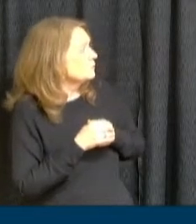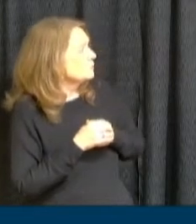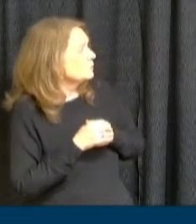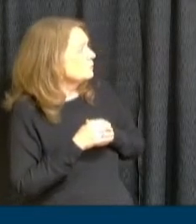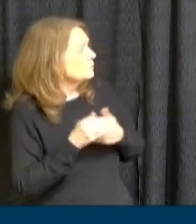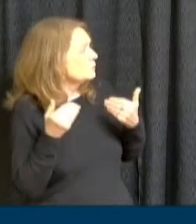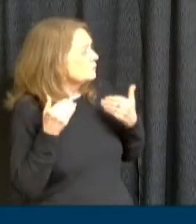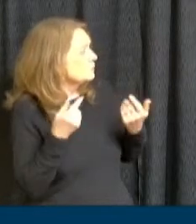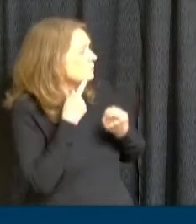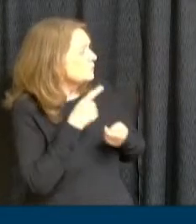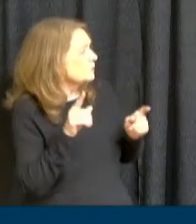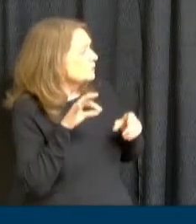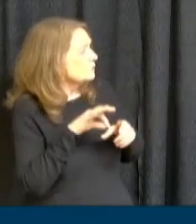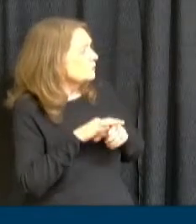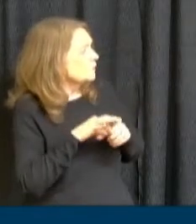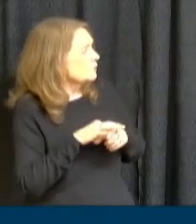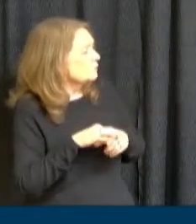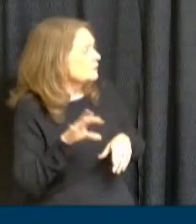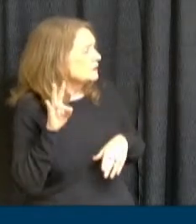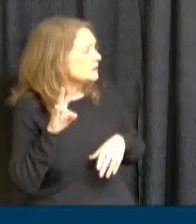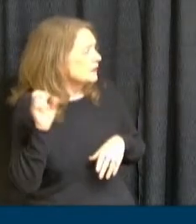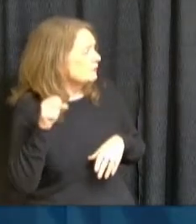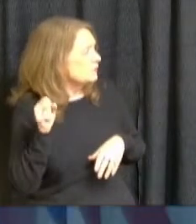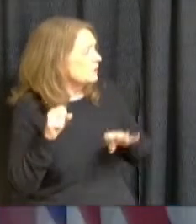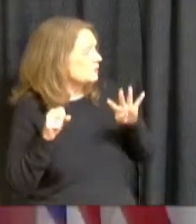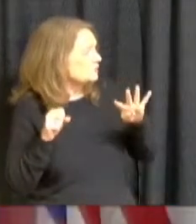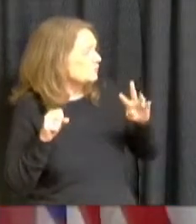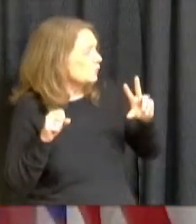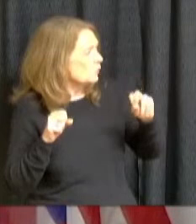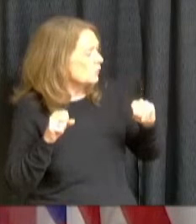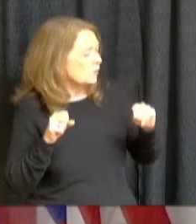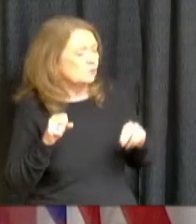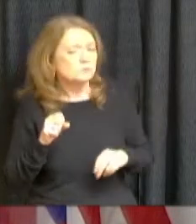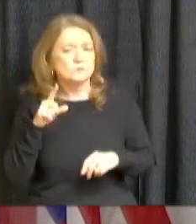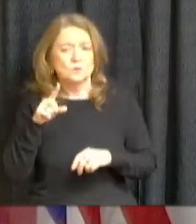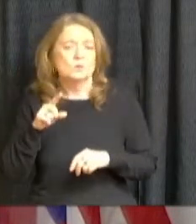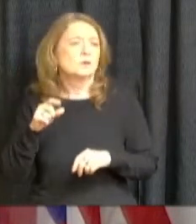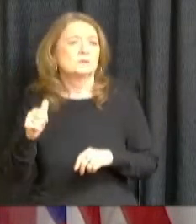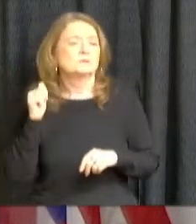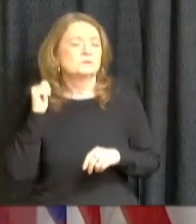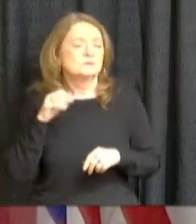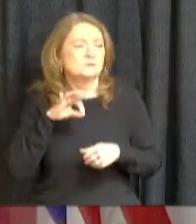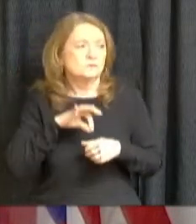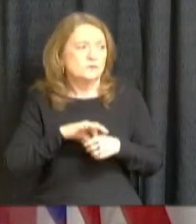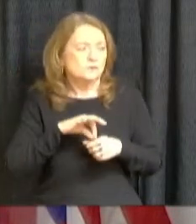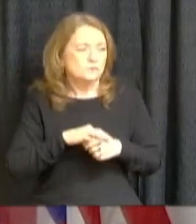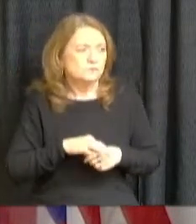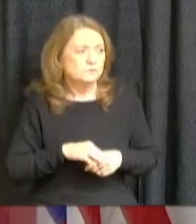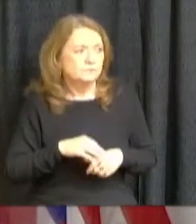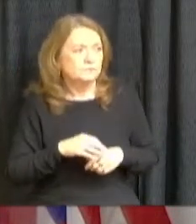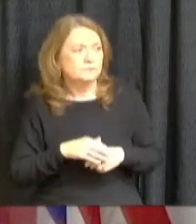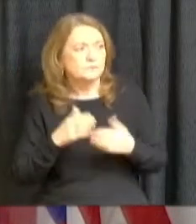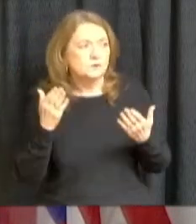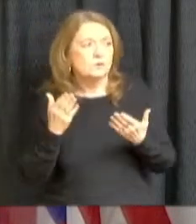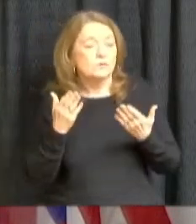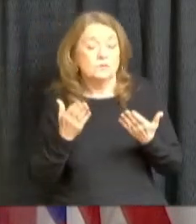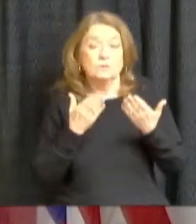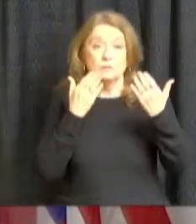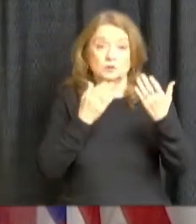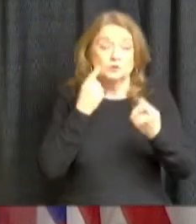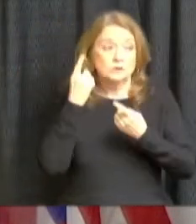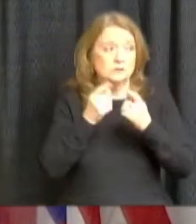Madam Clerk, take the vote. 7 yes, 4 no, 1 abstain. The motion to consider